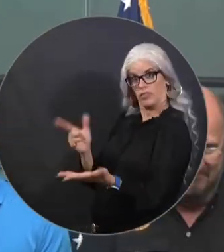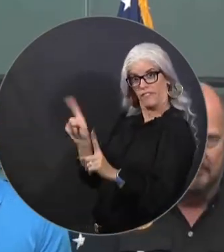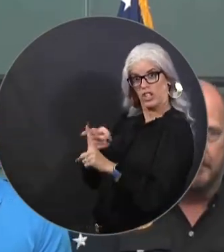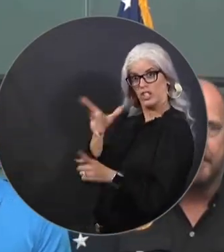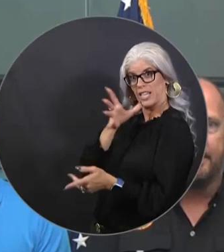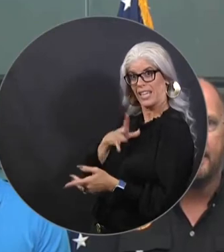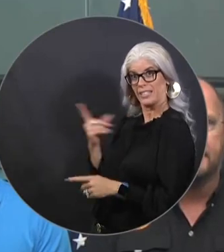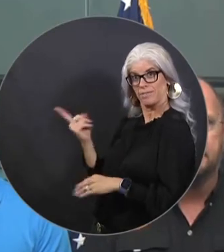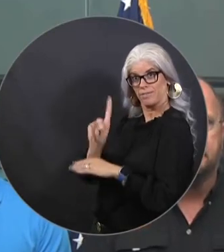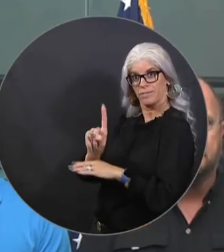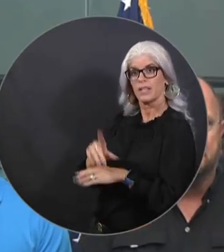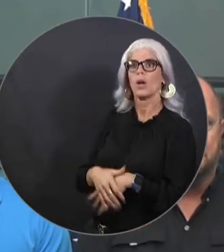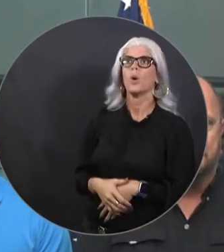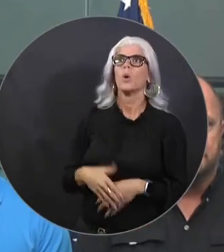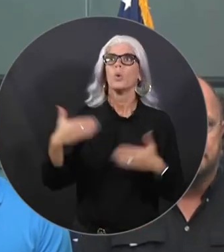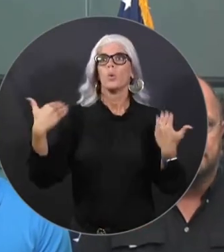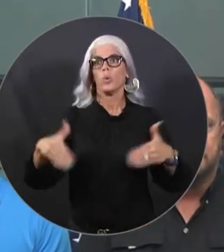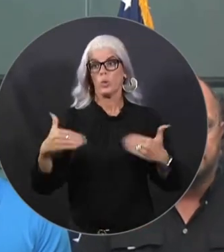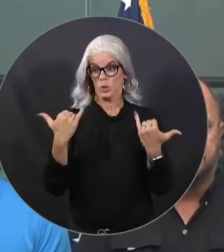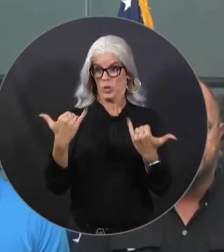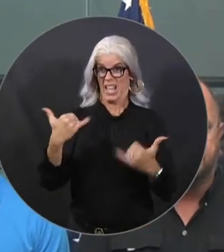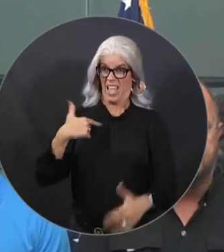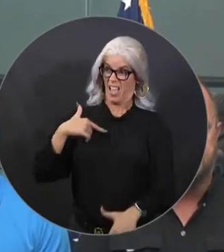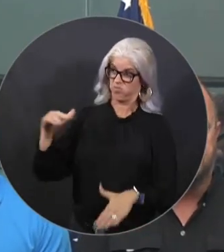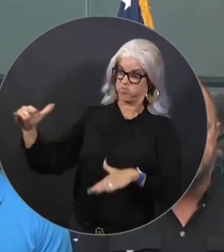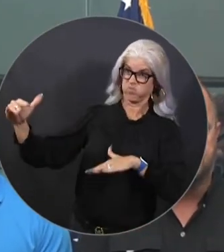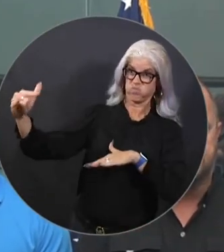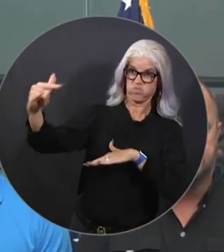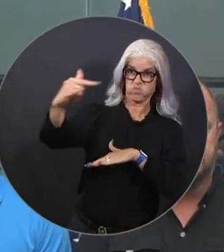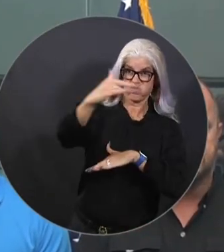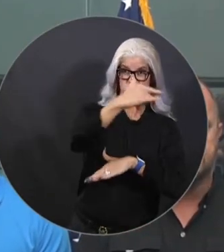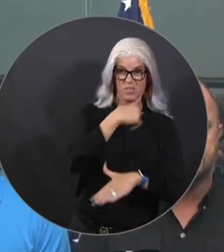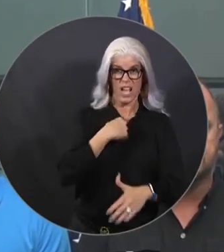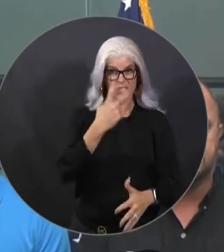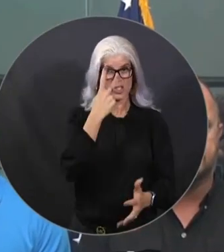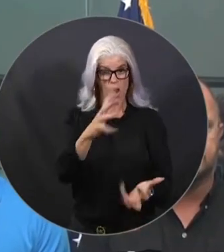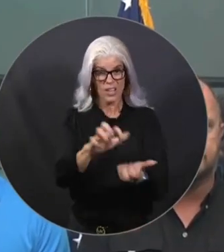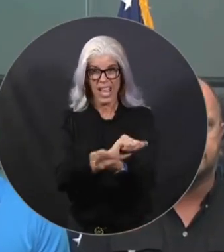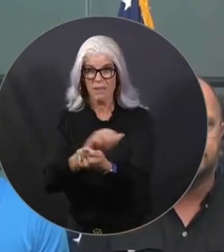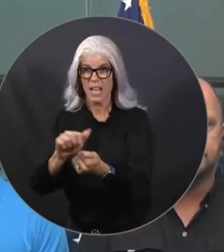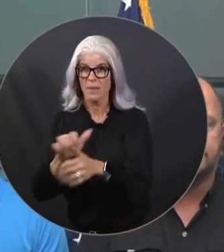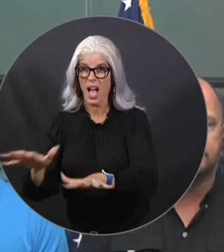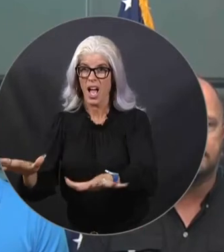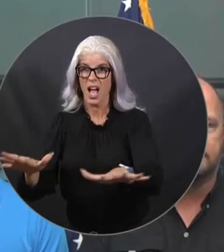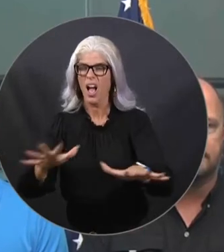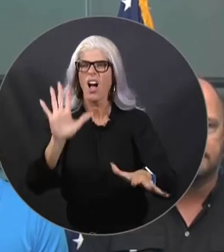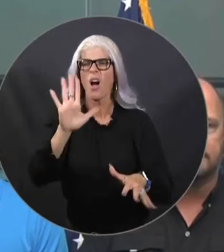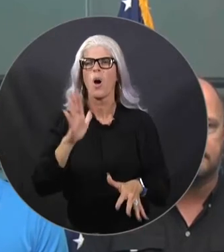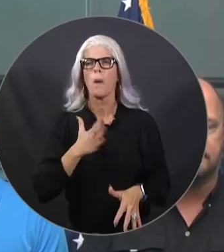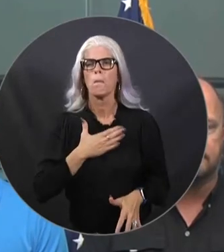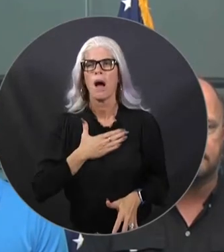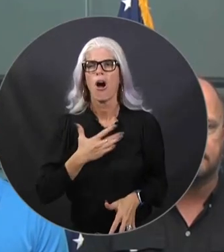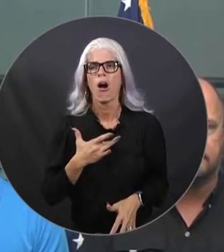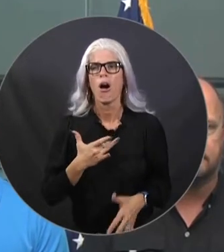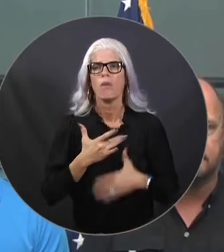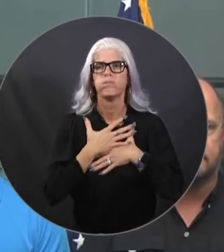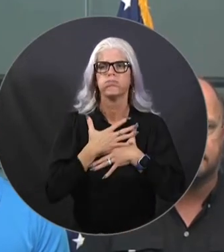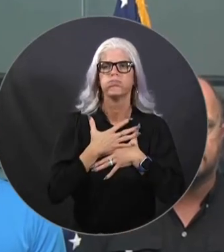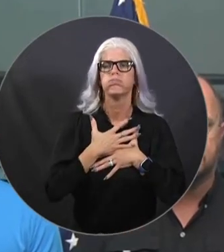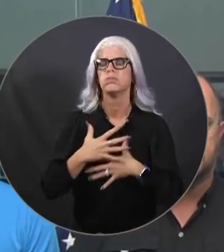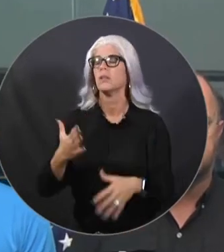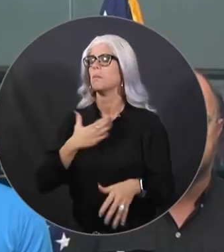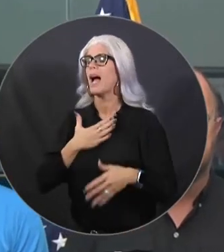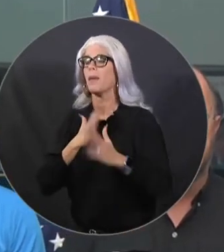and destruction firsthand, all I can say is, you know, our hearts and our prayers are with so many people who are suffering,